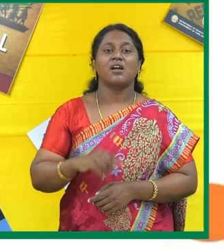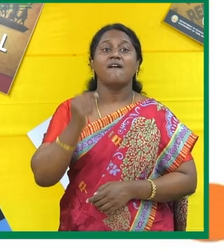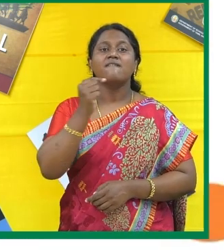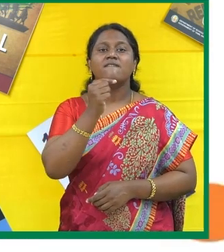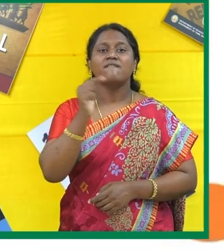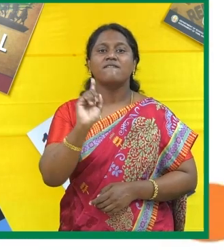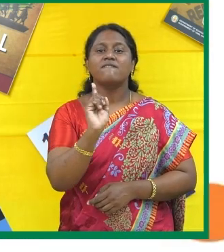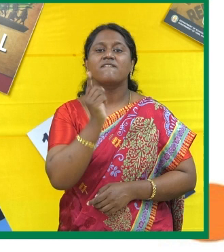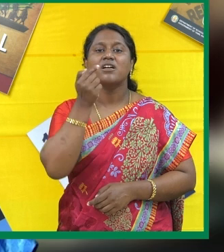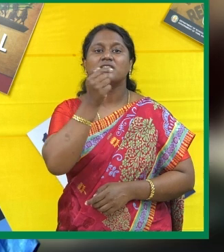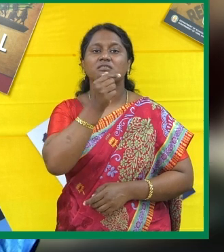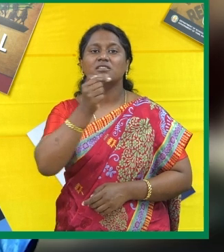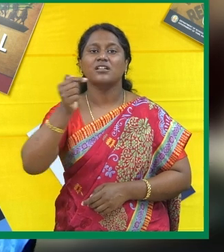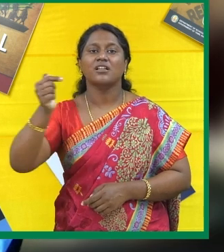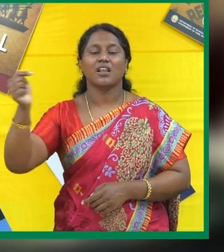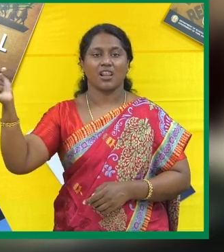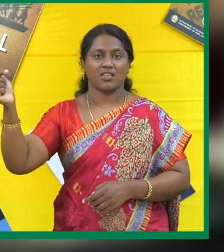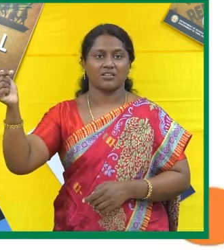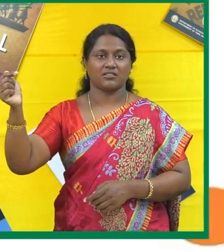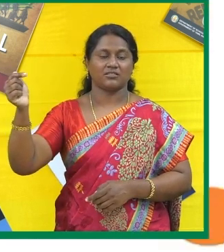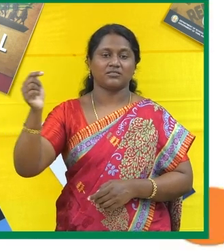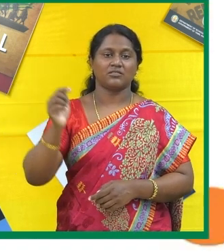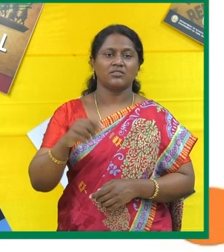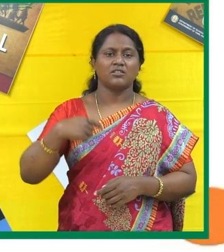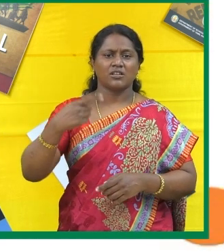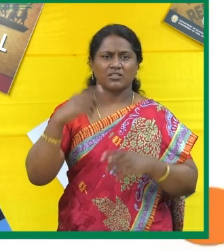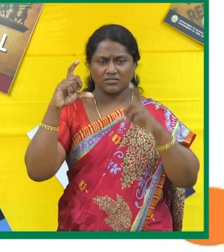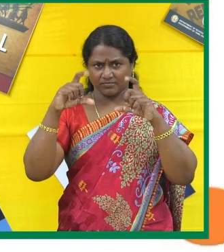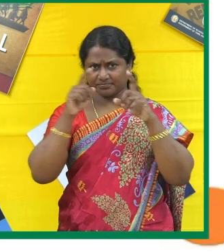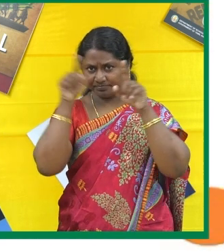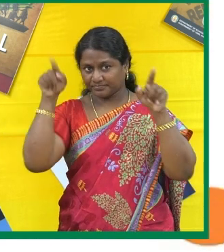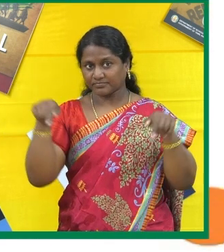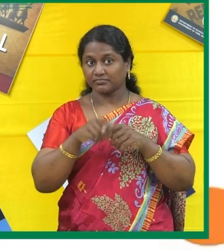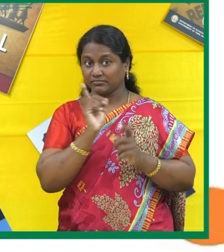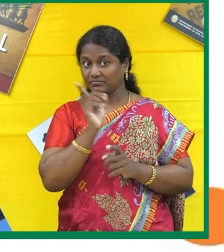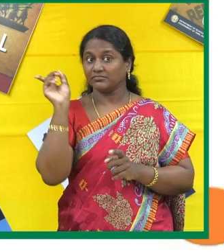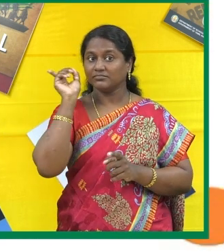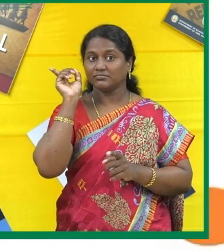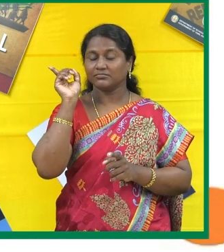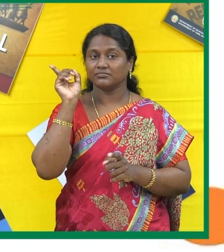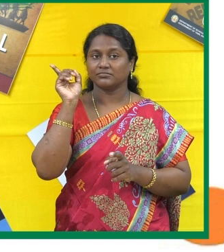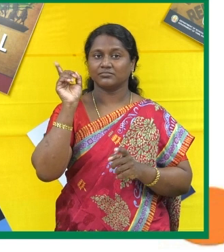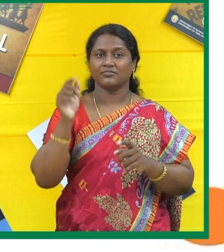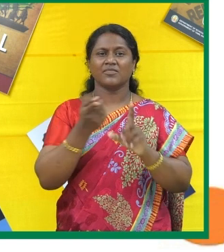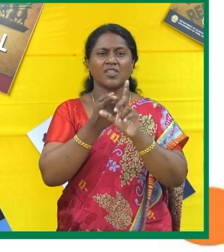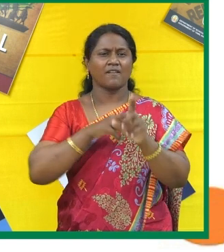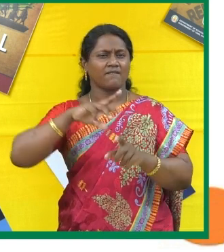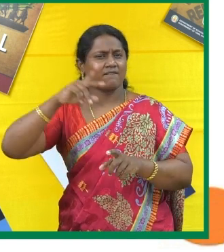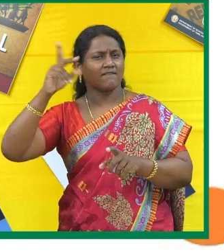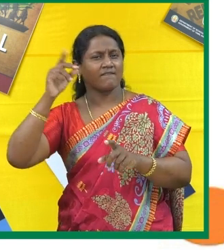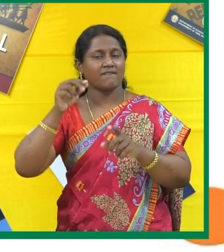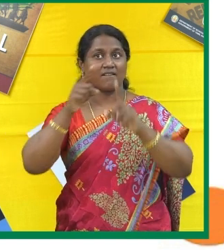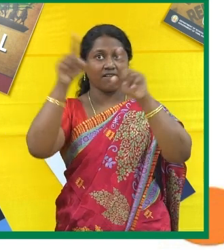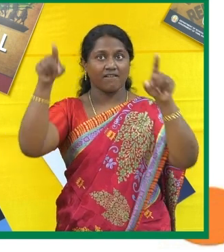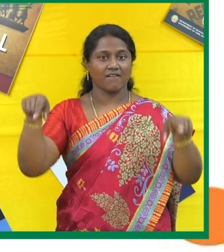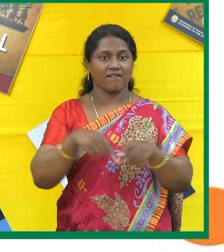life from year to year. See, so if you see the PowerPoint picture, year, so many years. Here it is